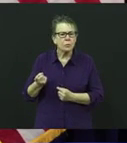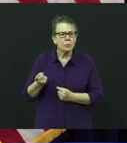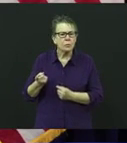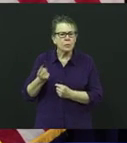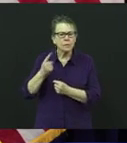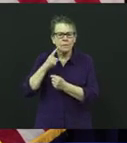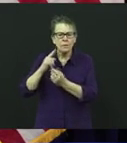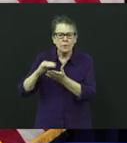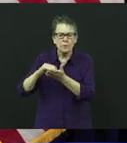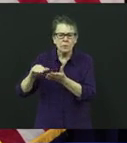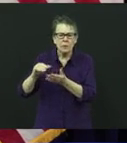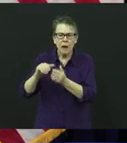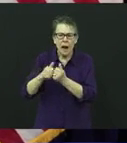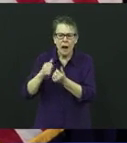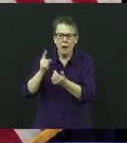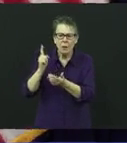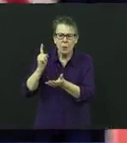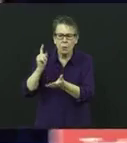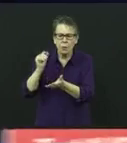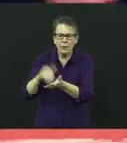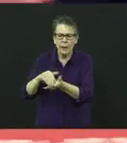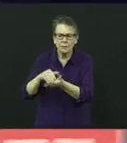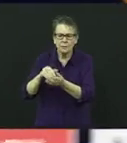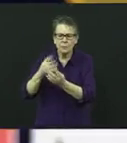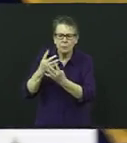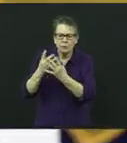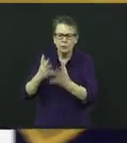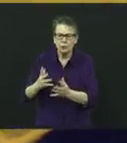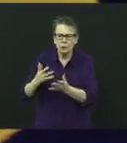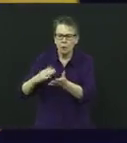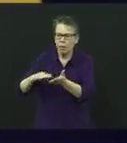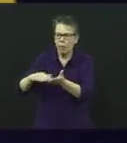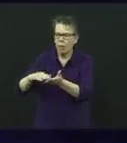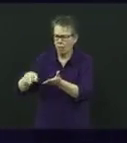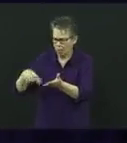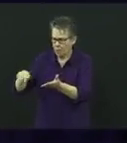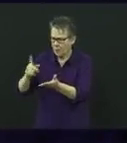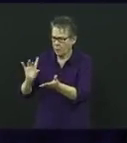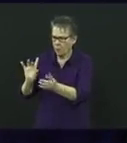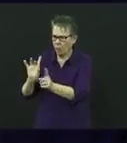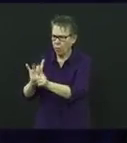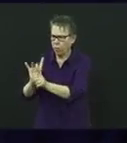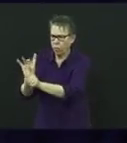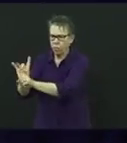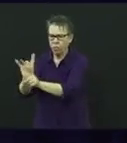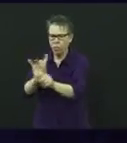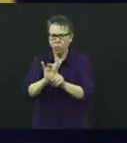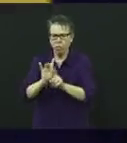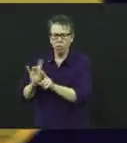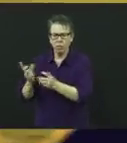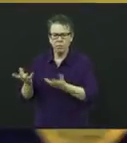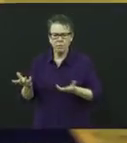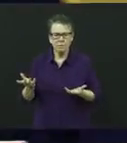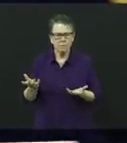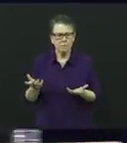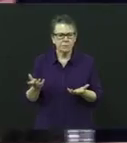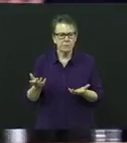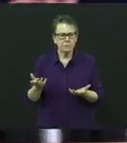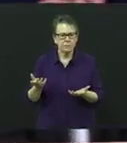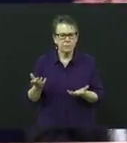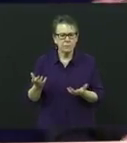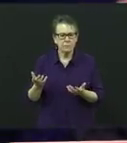Do you have an answer for that? I'm not sure I know the answer to that. I would defer to the Attorney General. Can we follow up with either Matt or the Attorney General's office? Is that